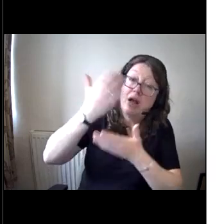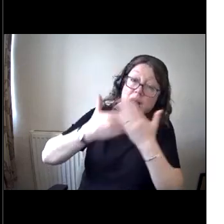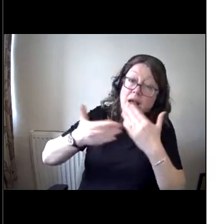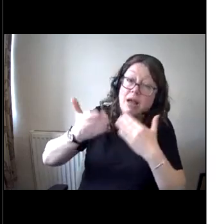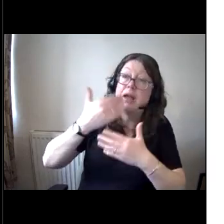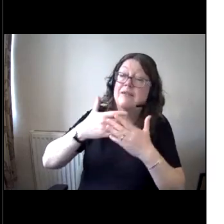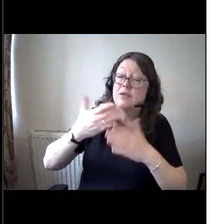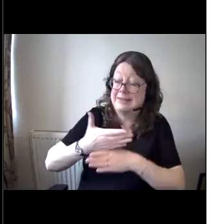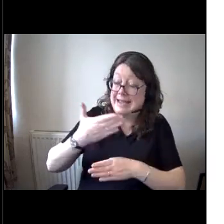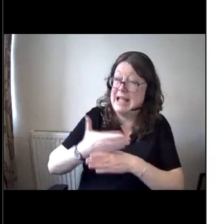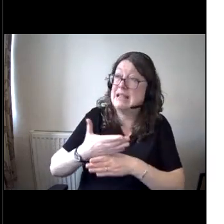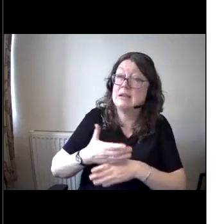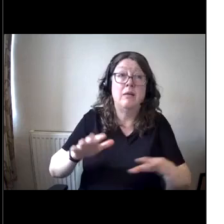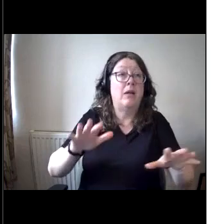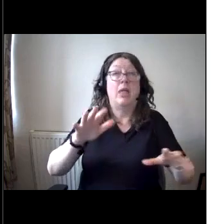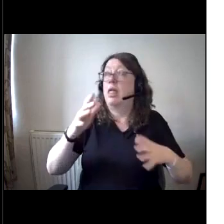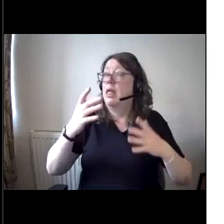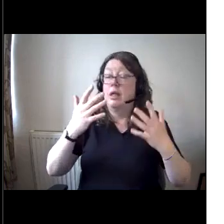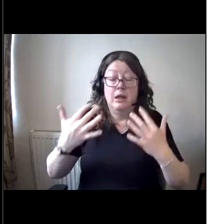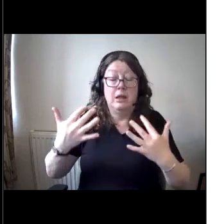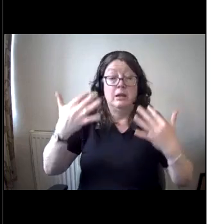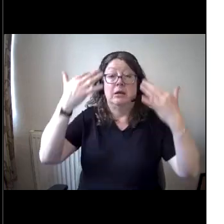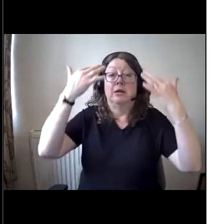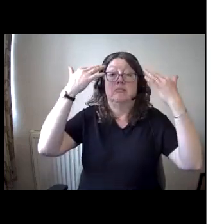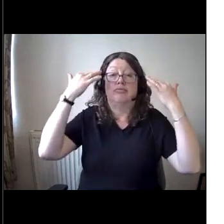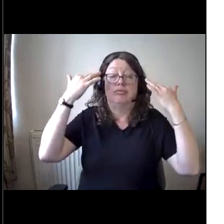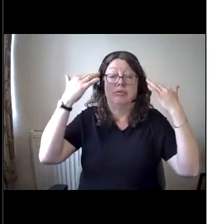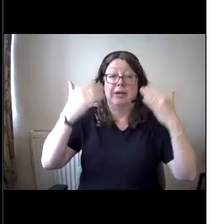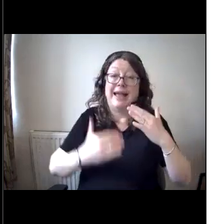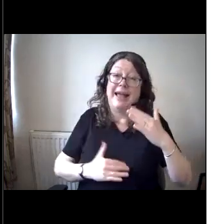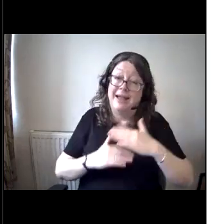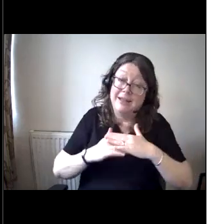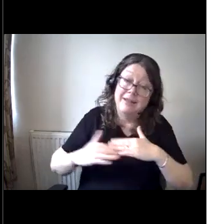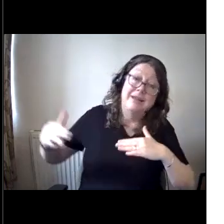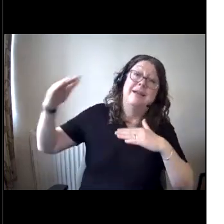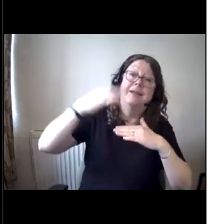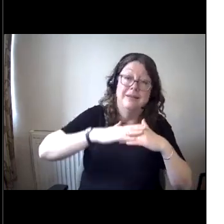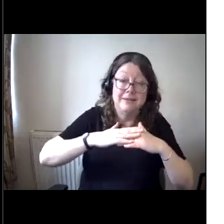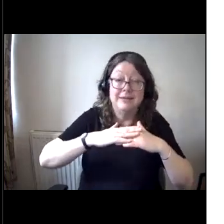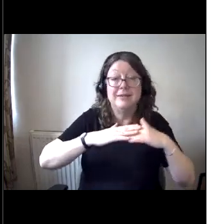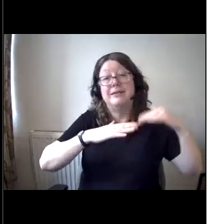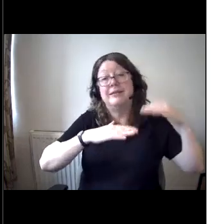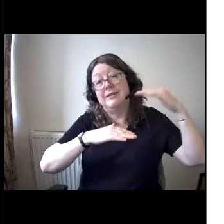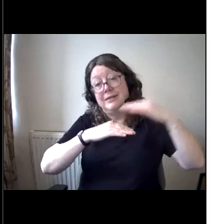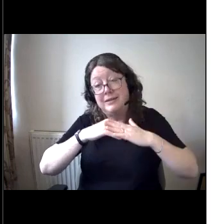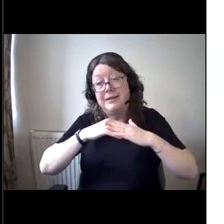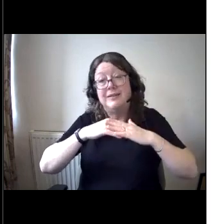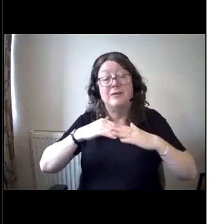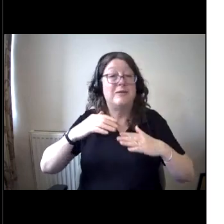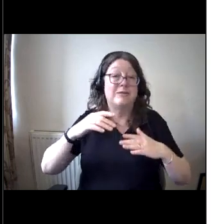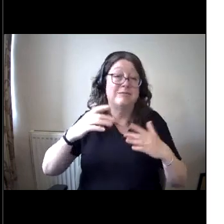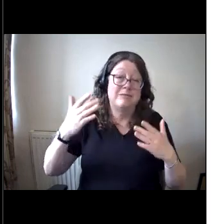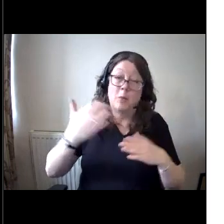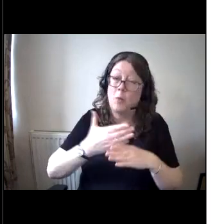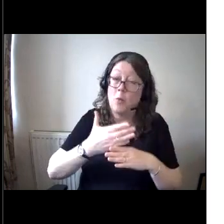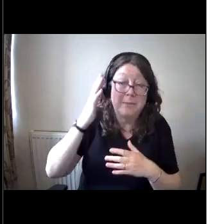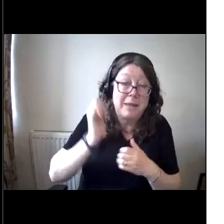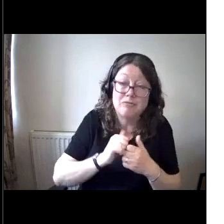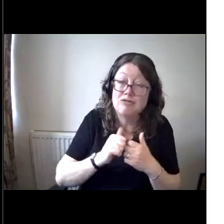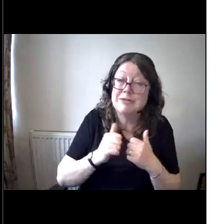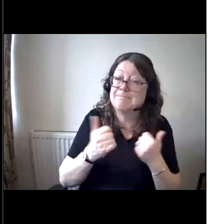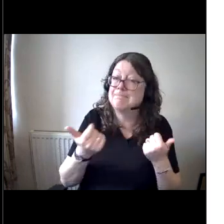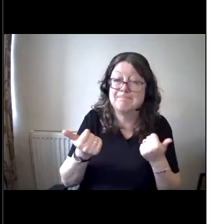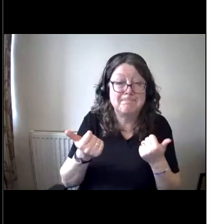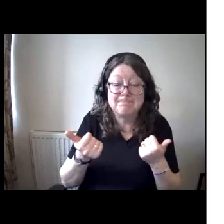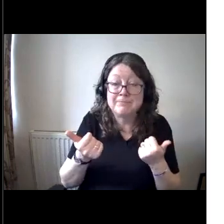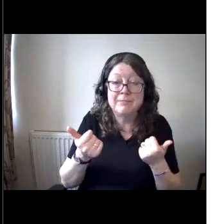next task in school in the lesson, and because of some work and memory challenges, they're able to retain all that information and complete